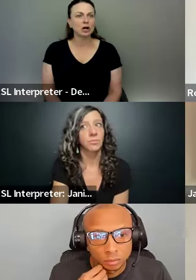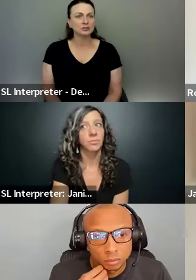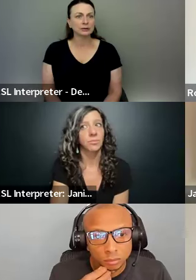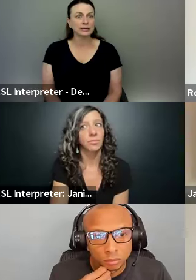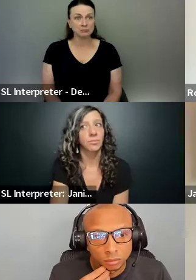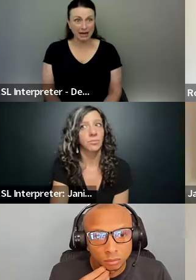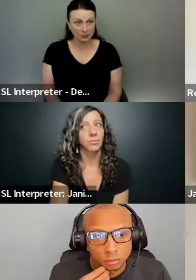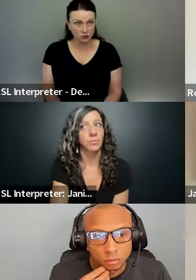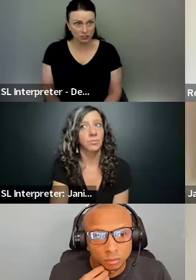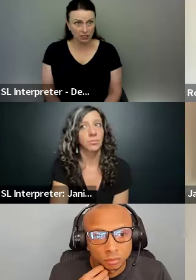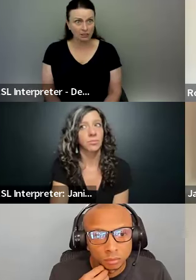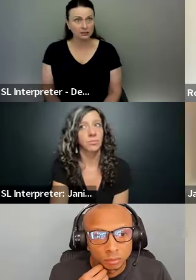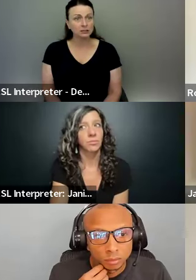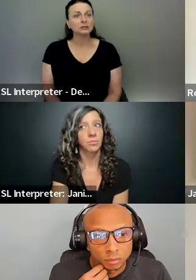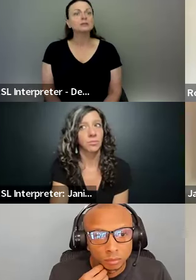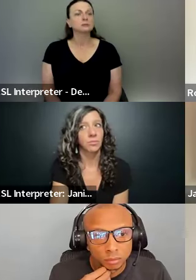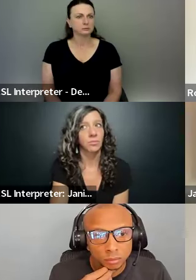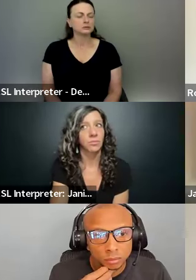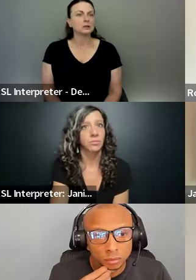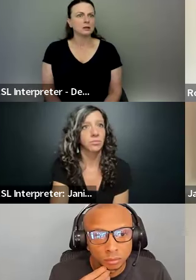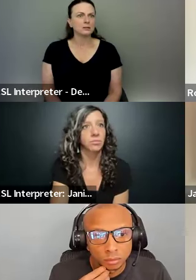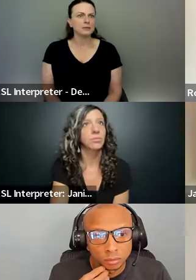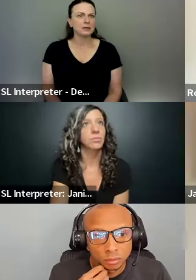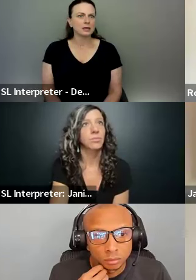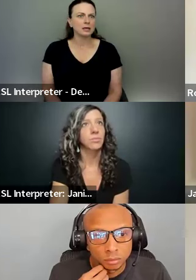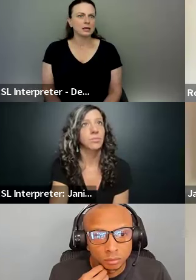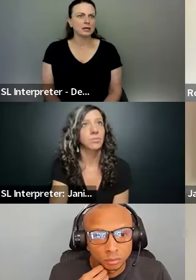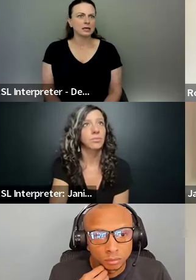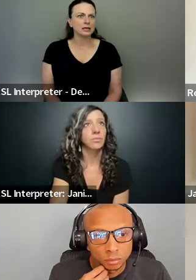the glossary, in my understanding,